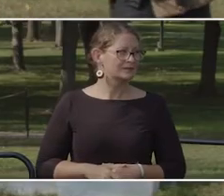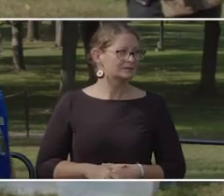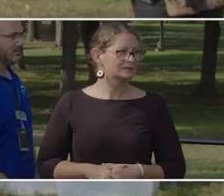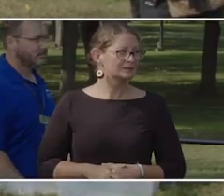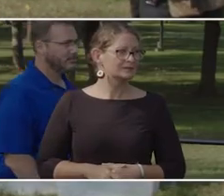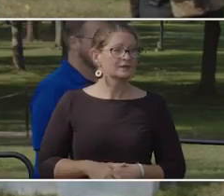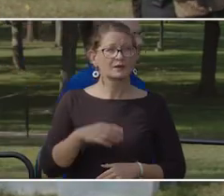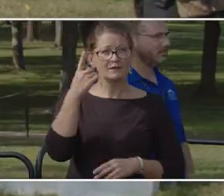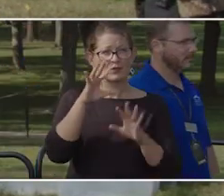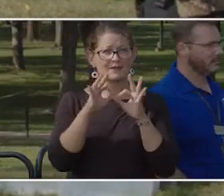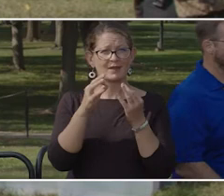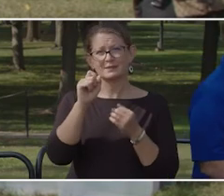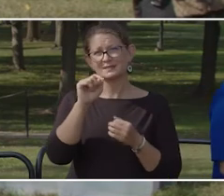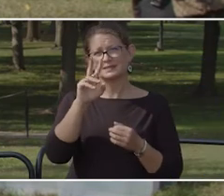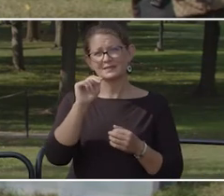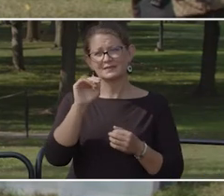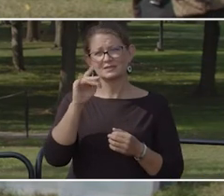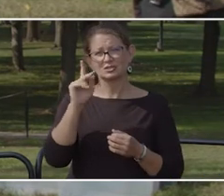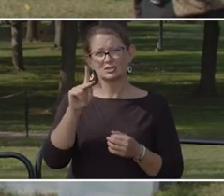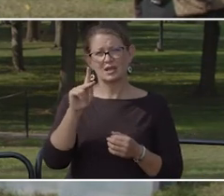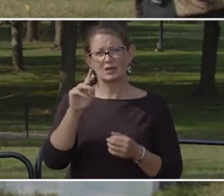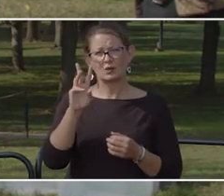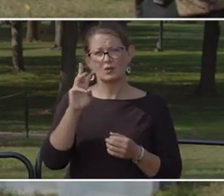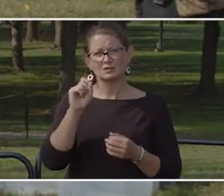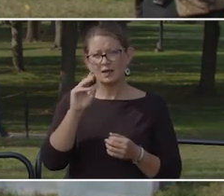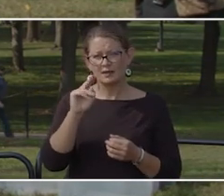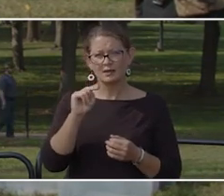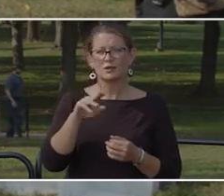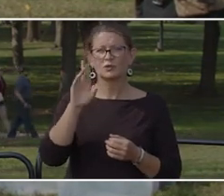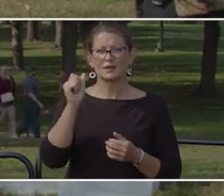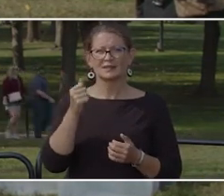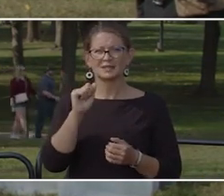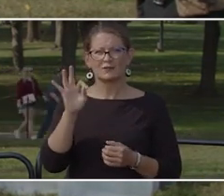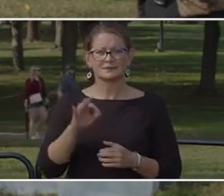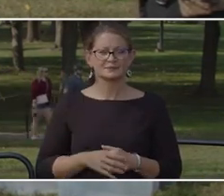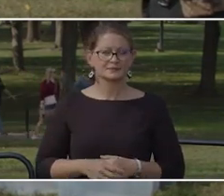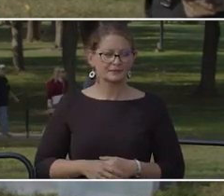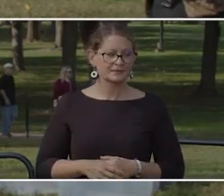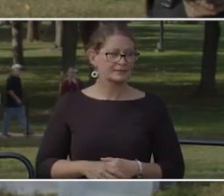On behalf of the family, Stephen Jack Hellerstein, United States Air Force, fly, fight, win.